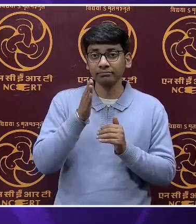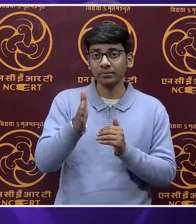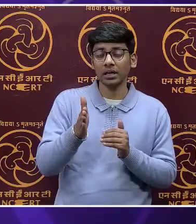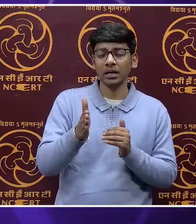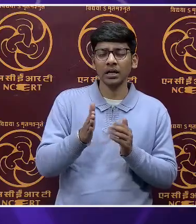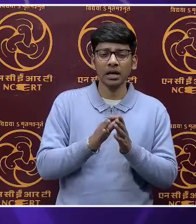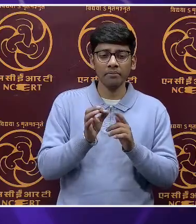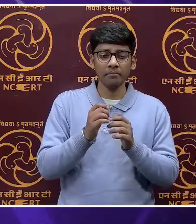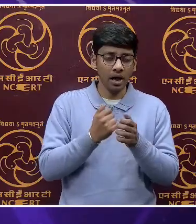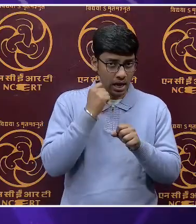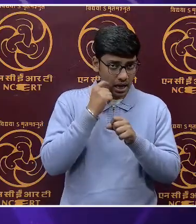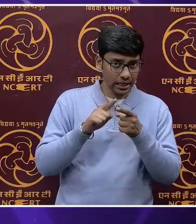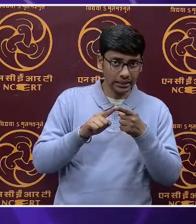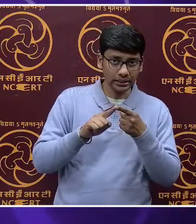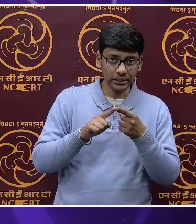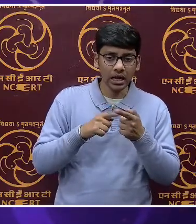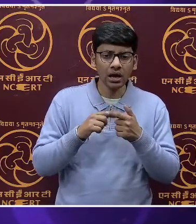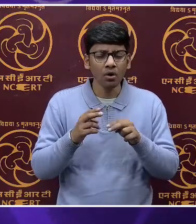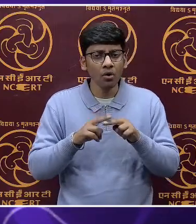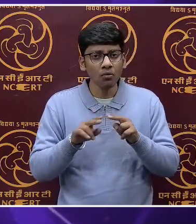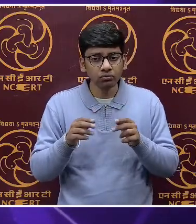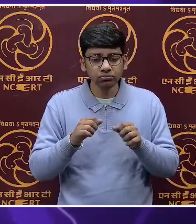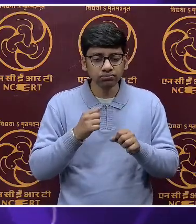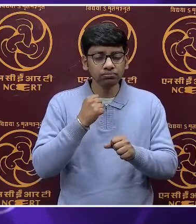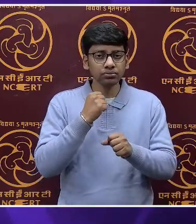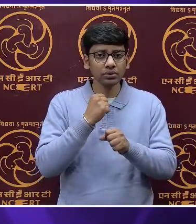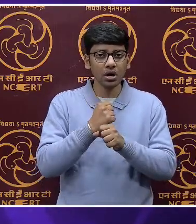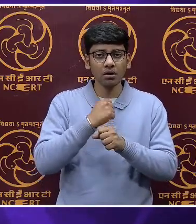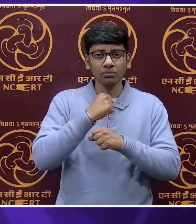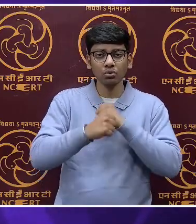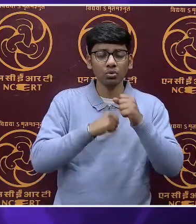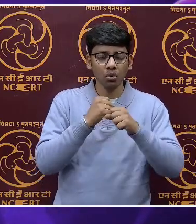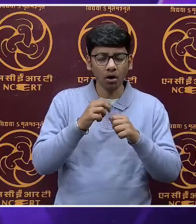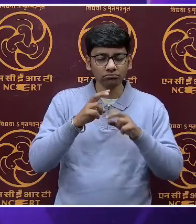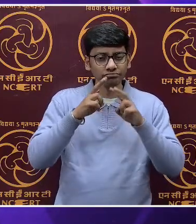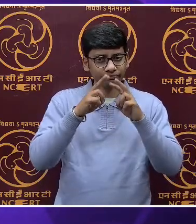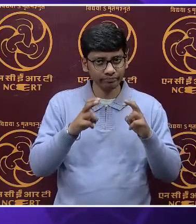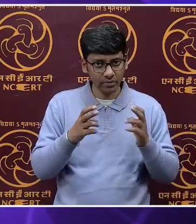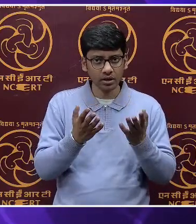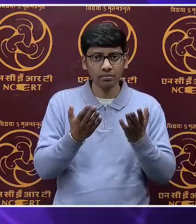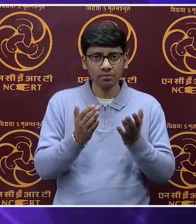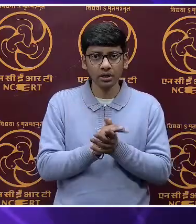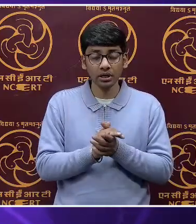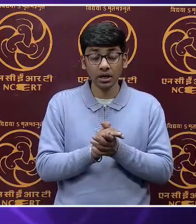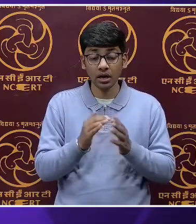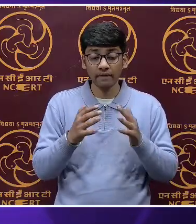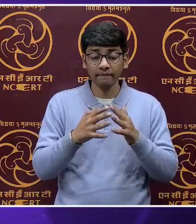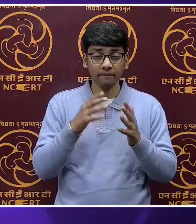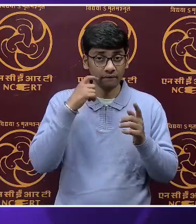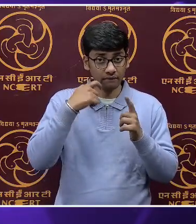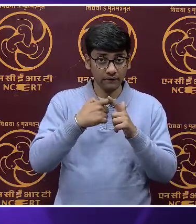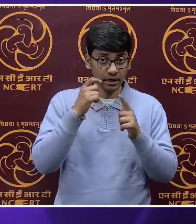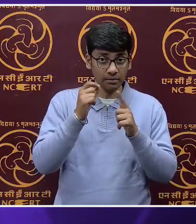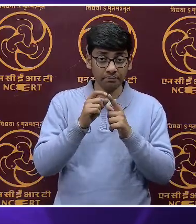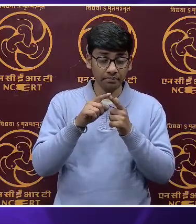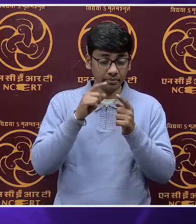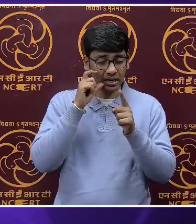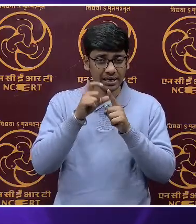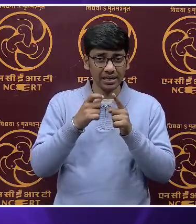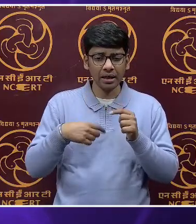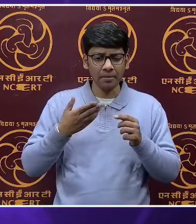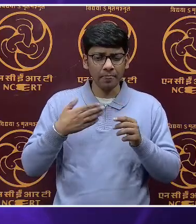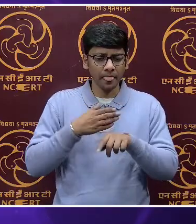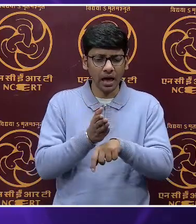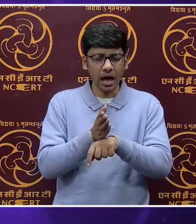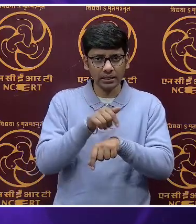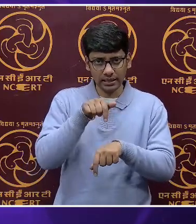of Evelyn Glennie. There is a whole page dedicated to Evelyn Glennie. I will definitely look for it, yes. There is a Wikipedia page also, which I was, while coming